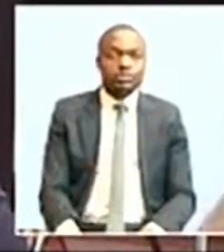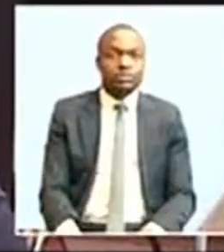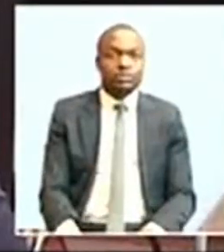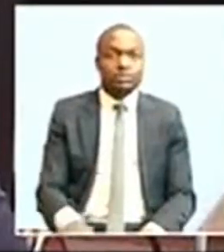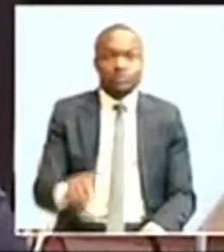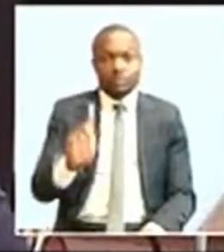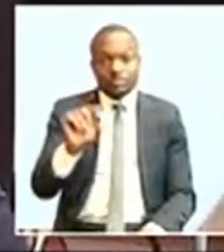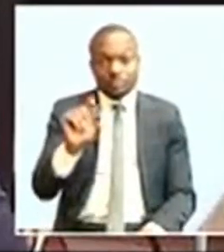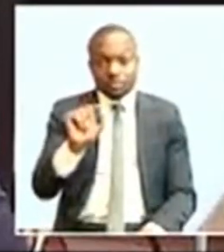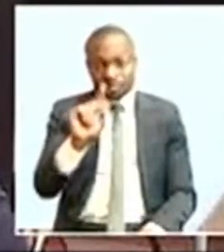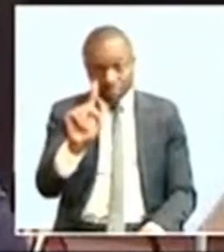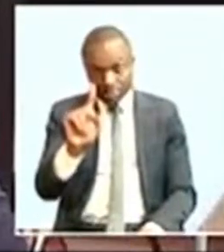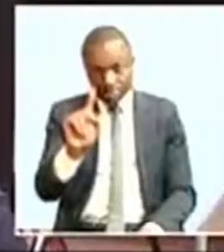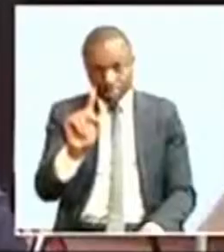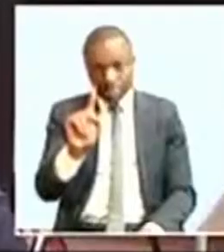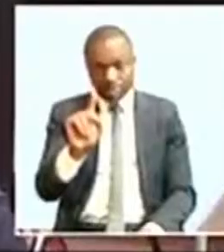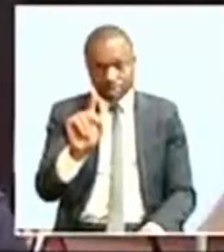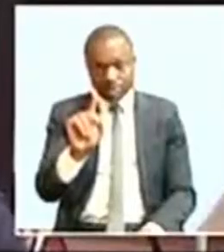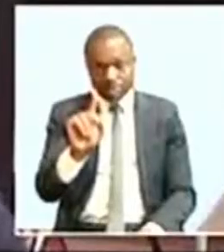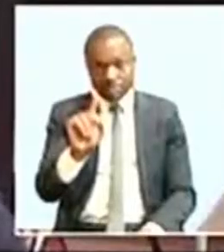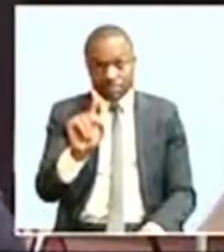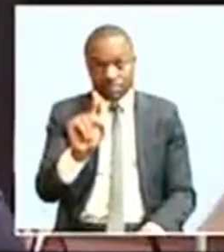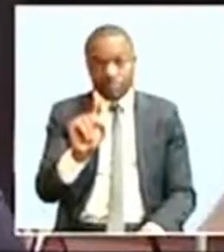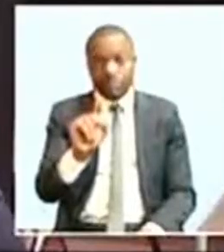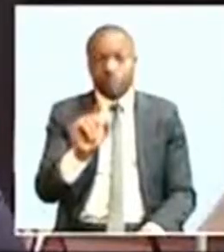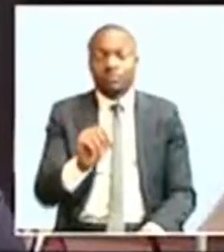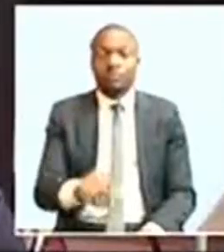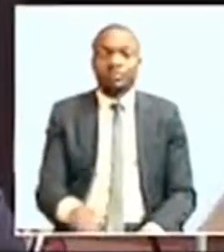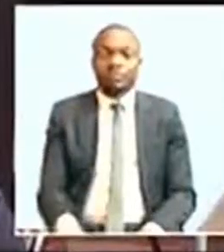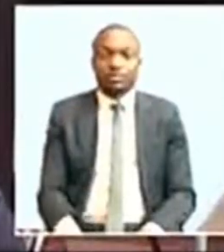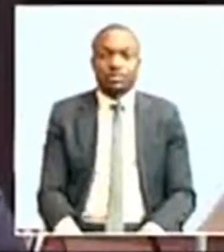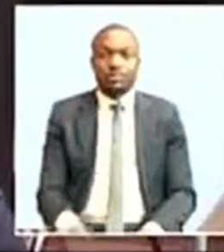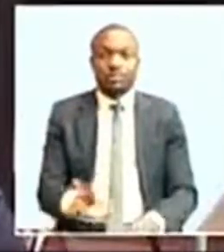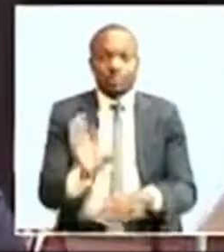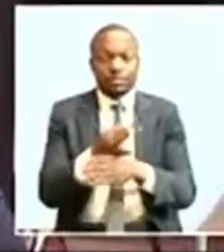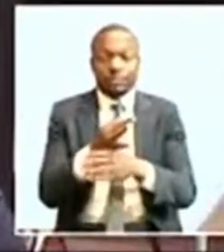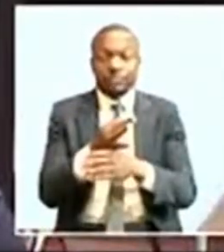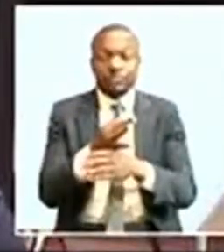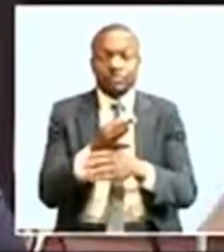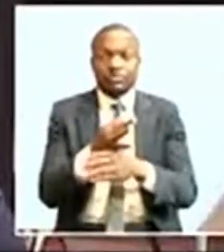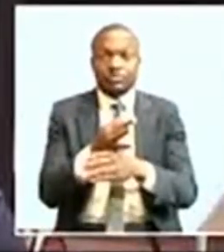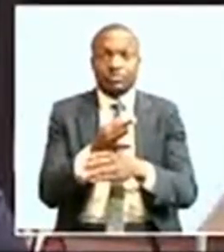of 2021, the aquaculture production in Zambia had risen to